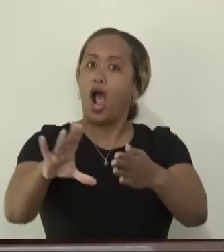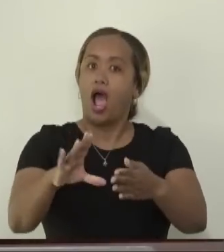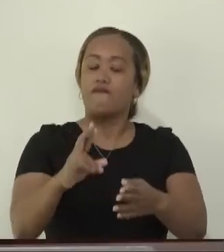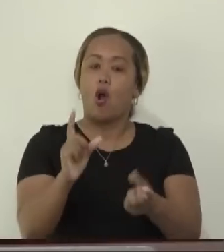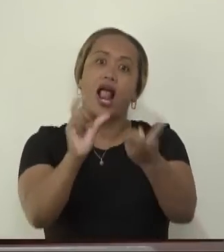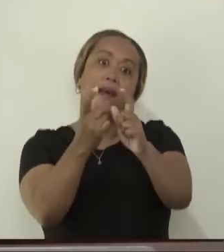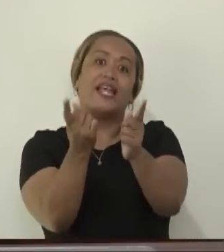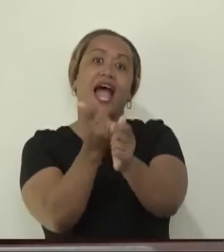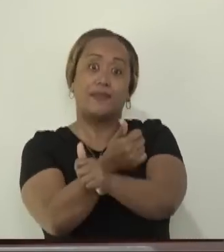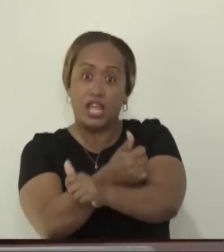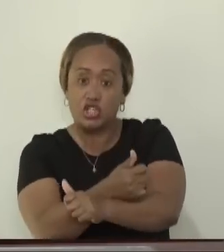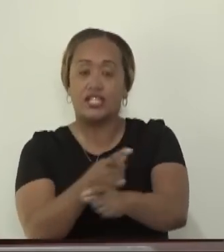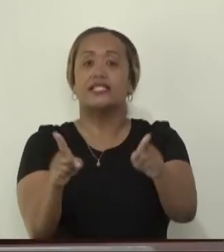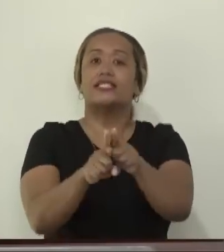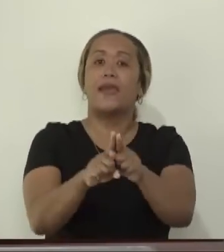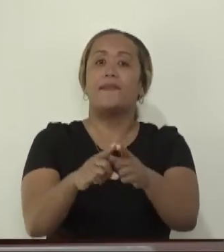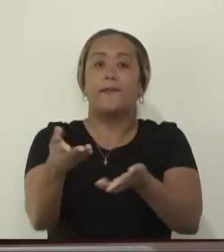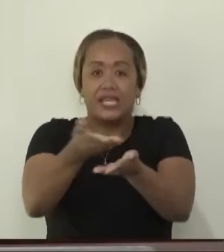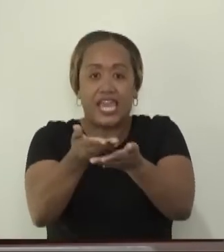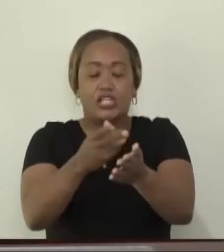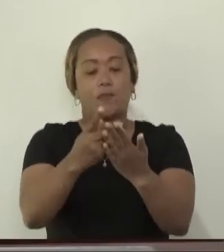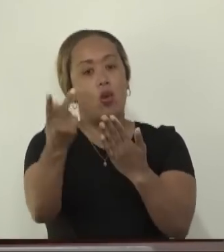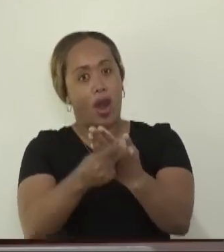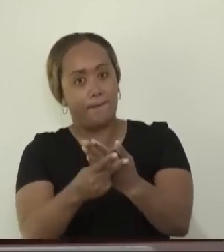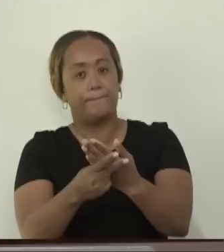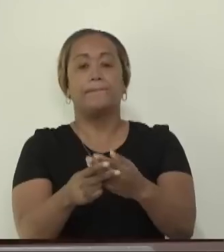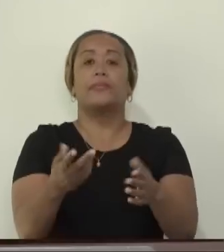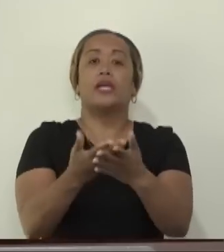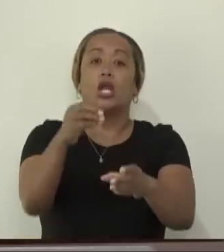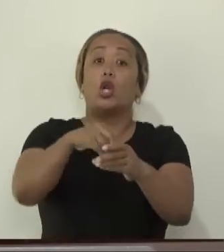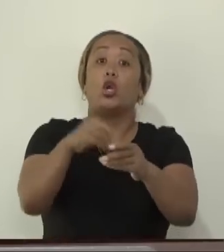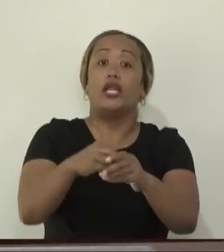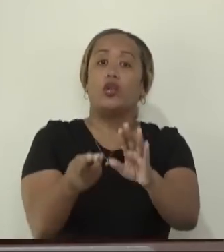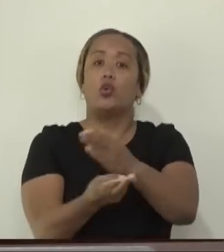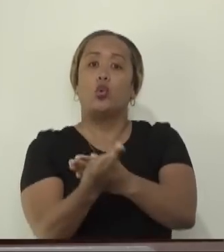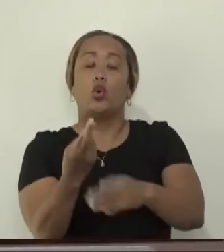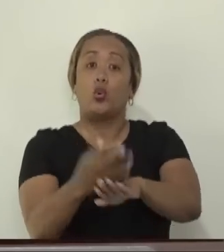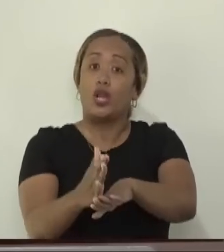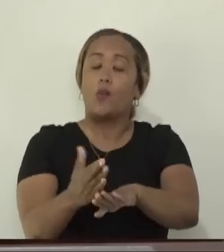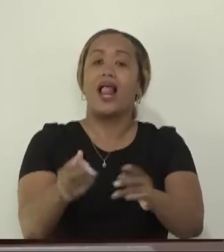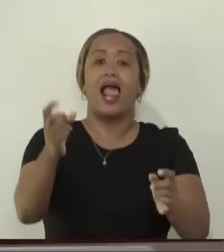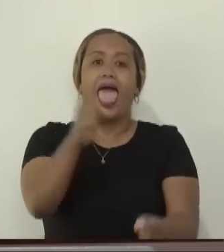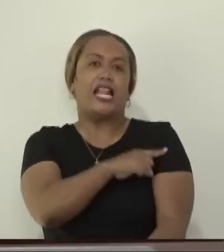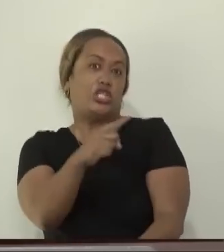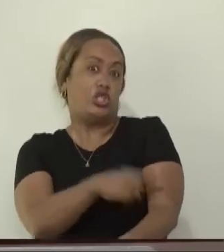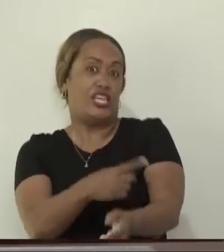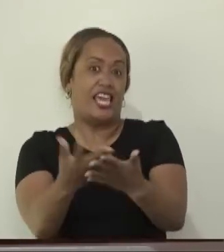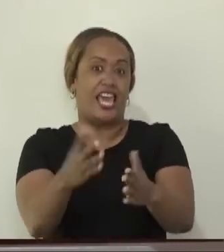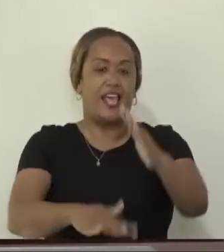climate adaptation and mitigation programs, including renewable energy and